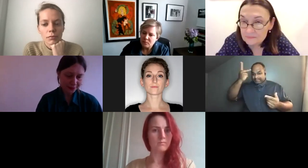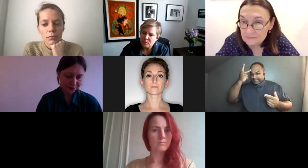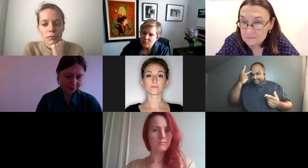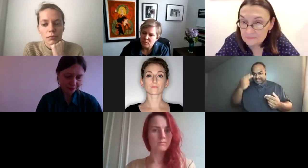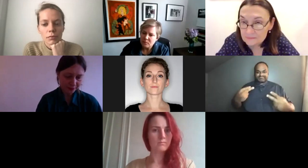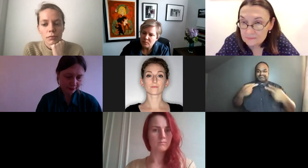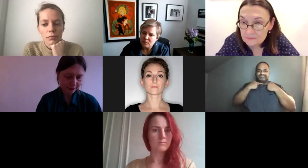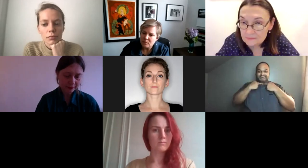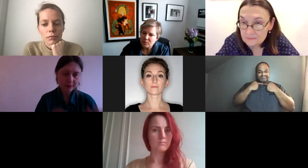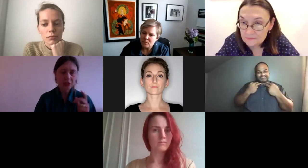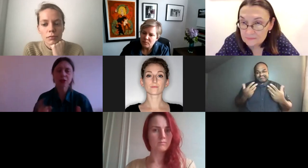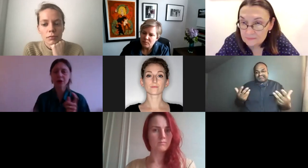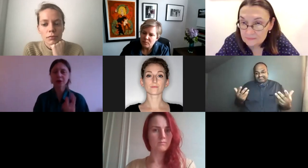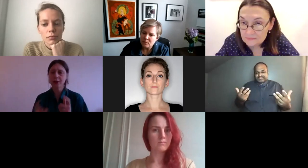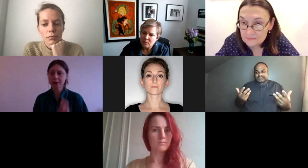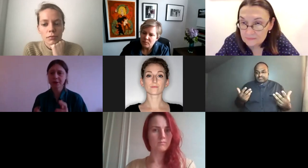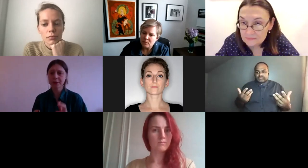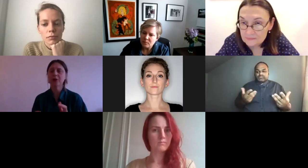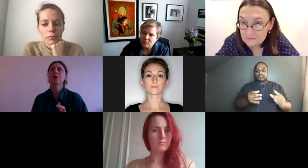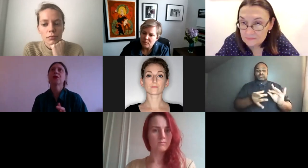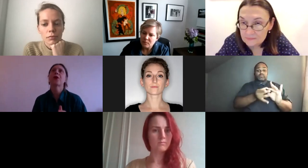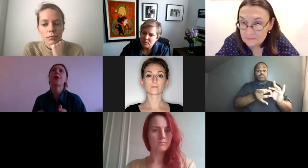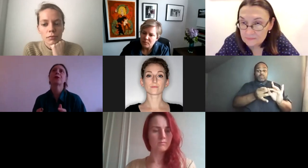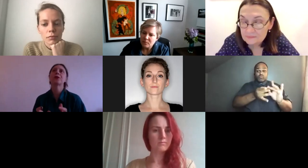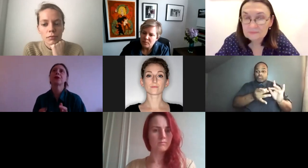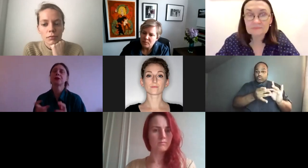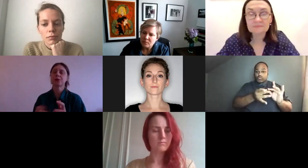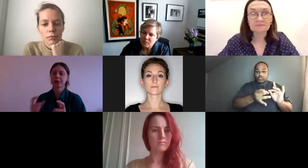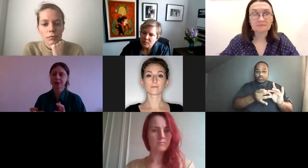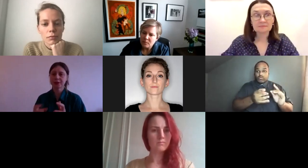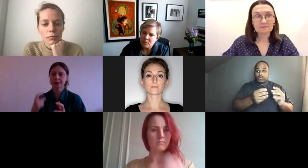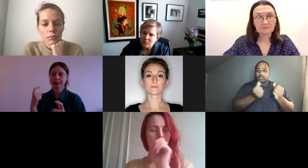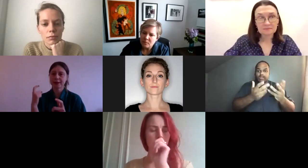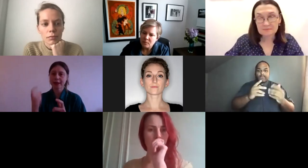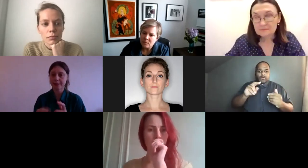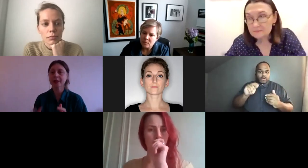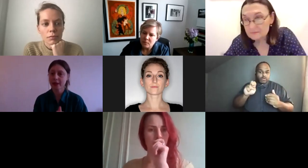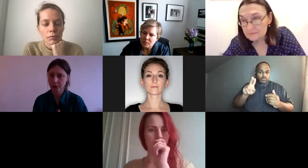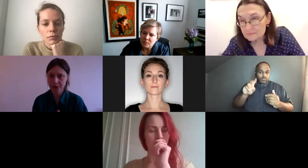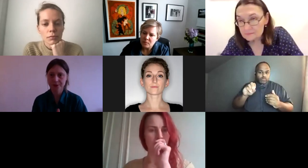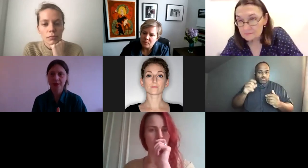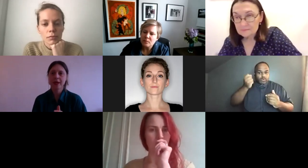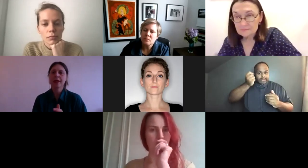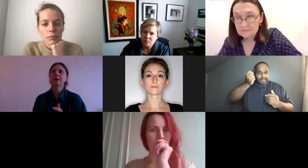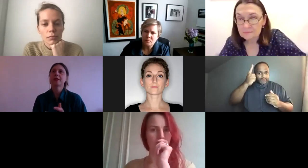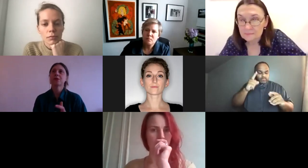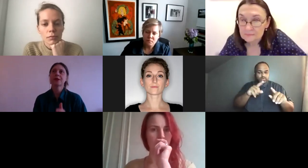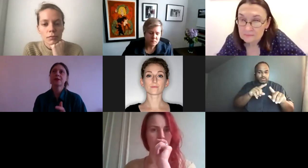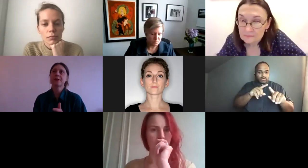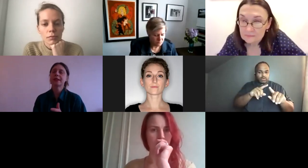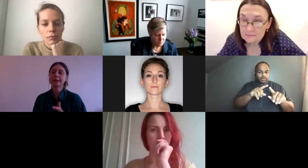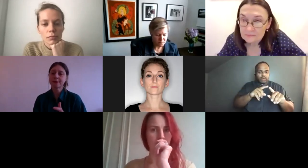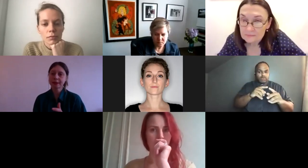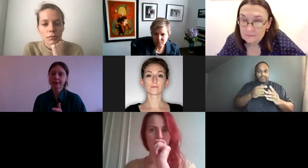And she wrote a lot of about her neurodivergent coming out, that it